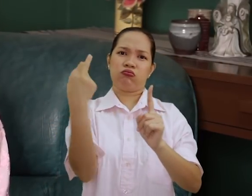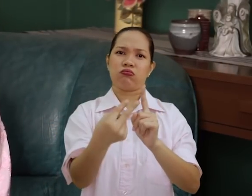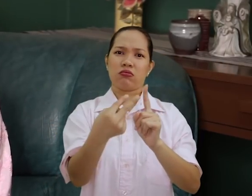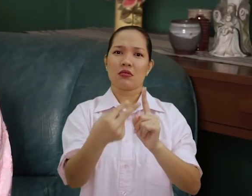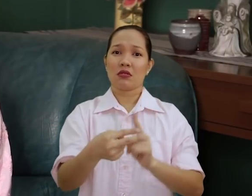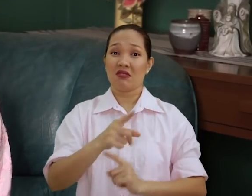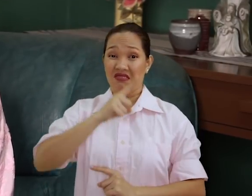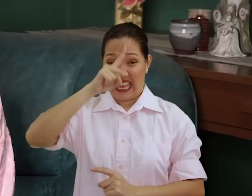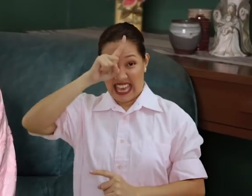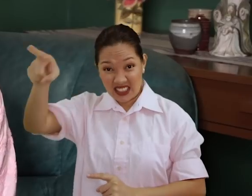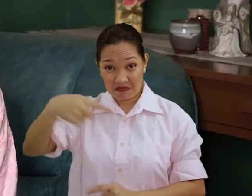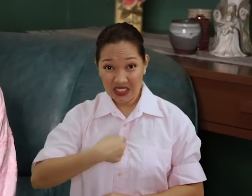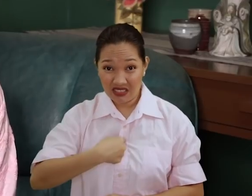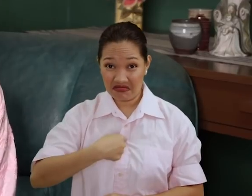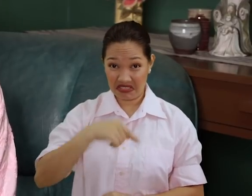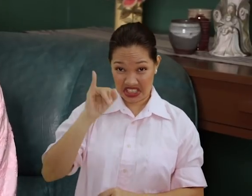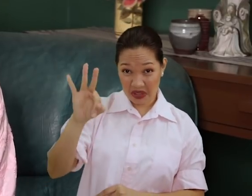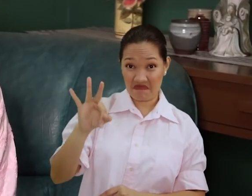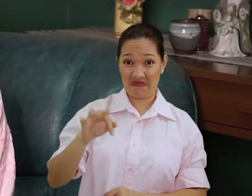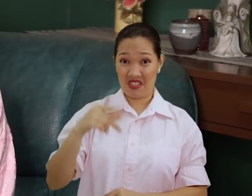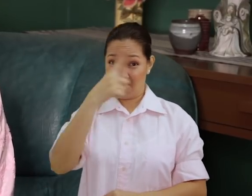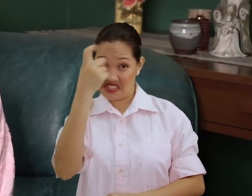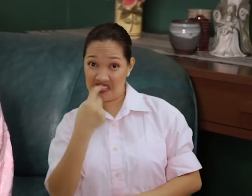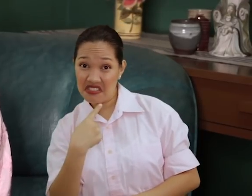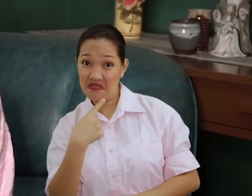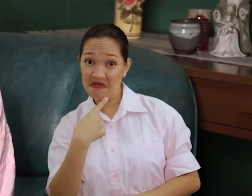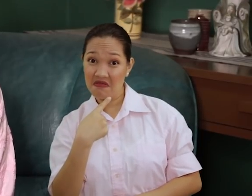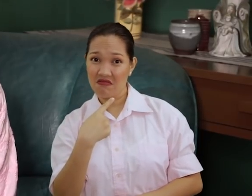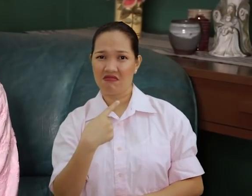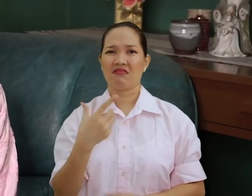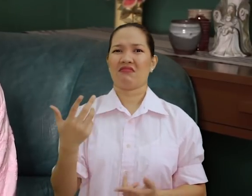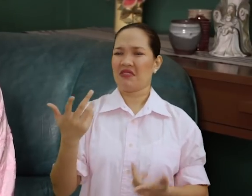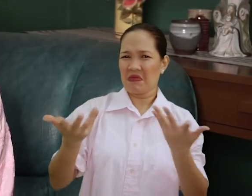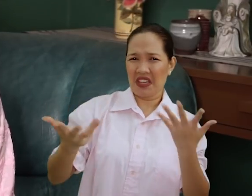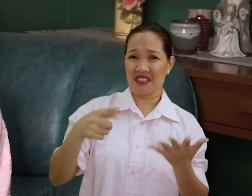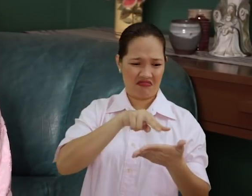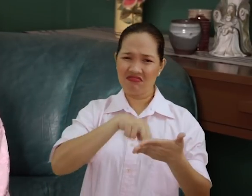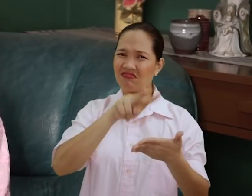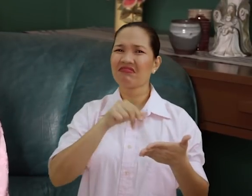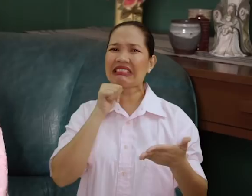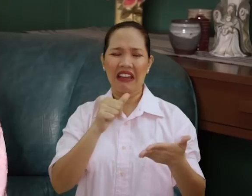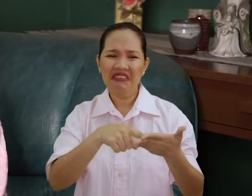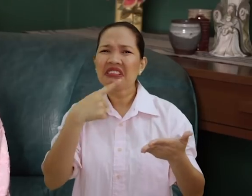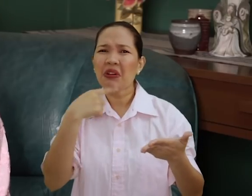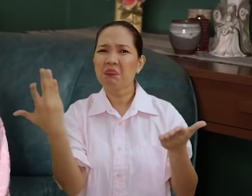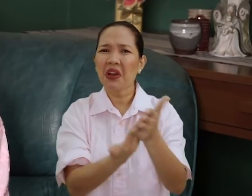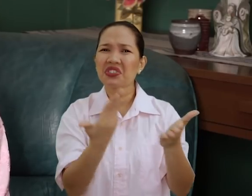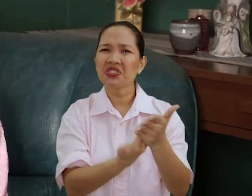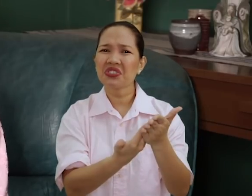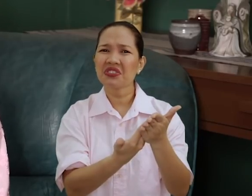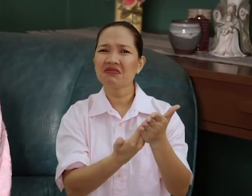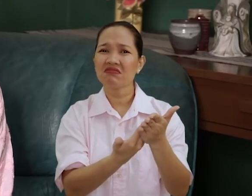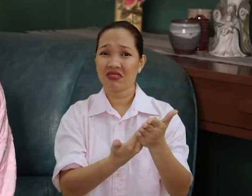this way. Well, I agree with that. But then we fall into the trap of refusing to see how a deaf can